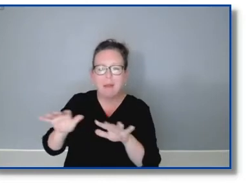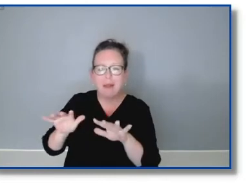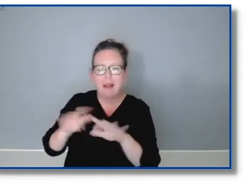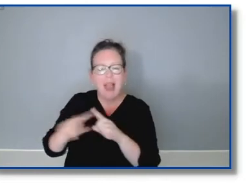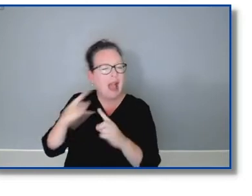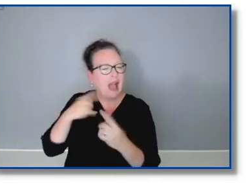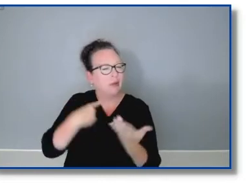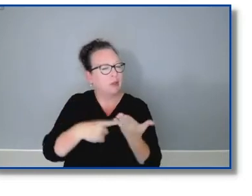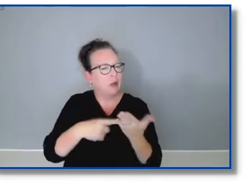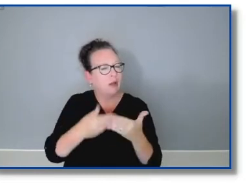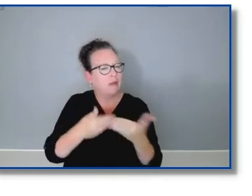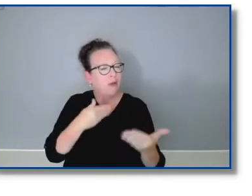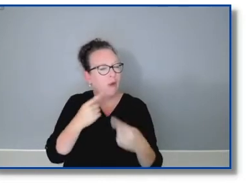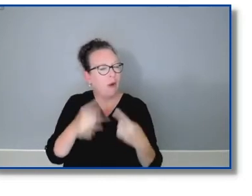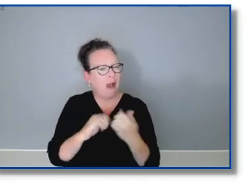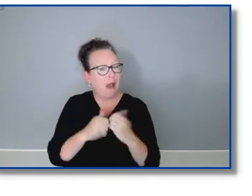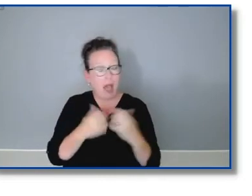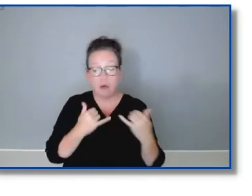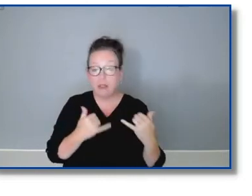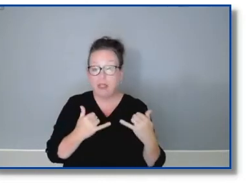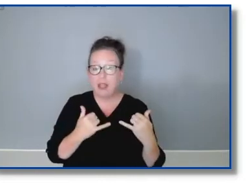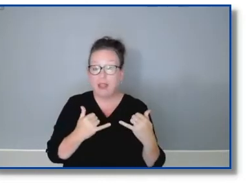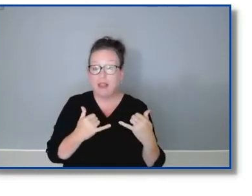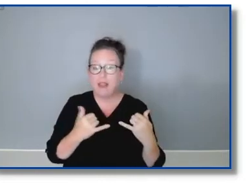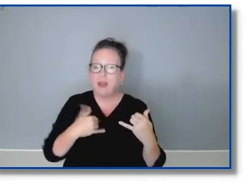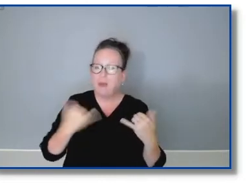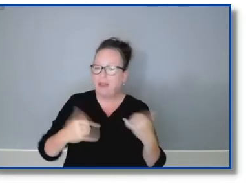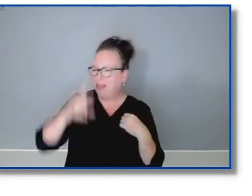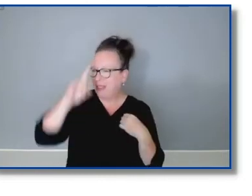about how today we have this ideology of